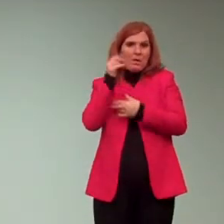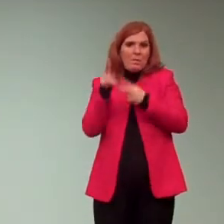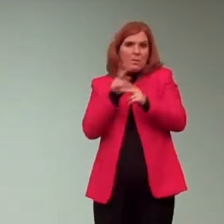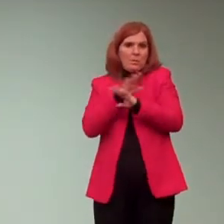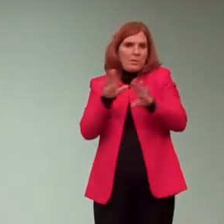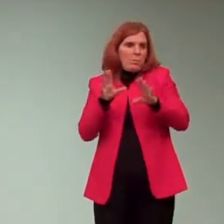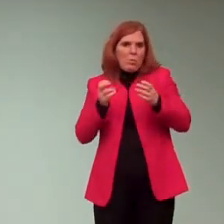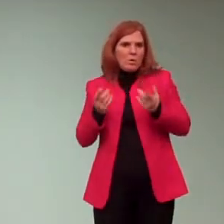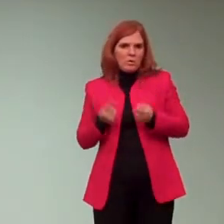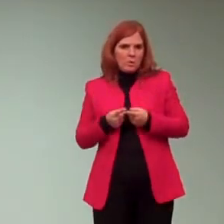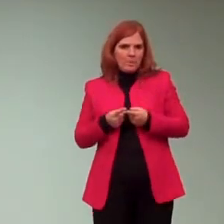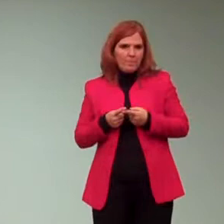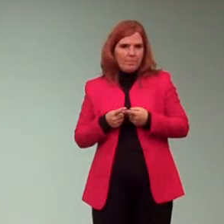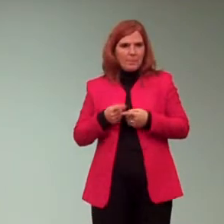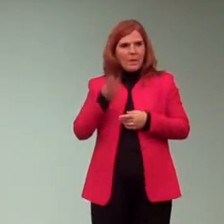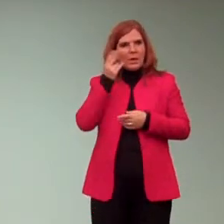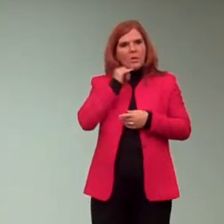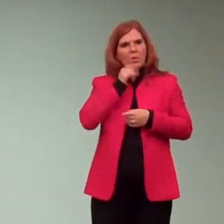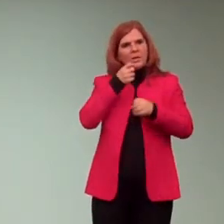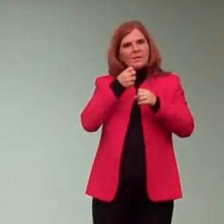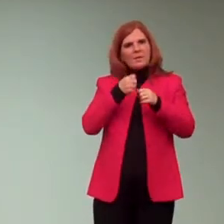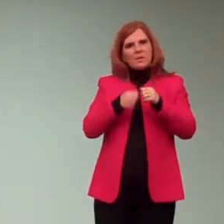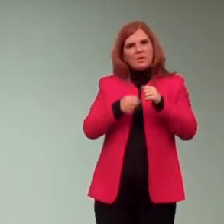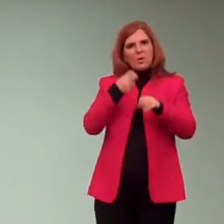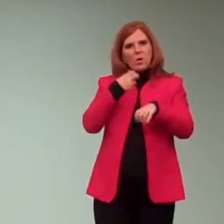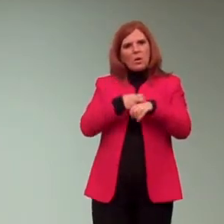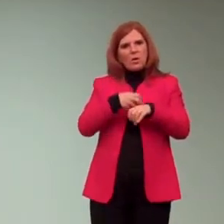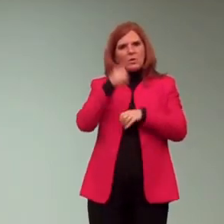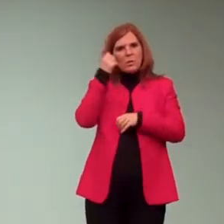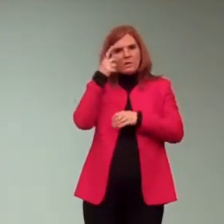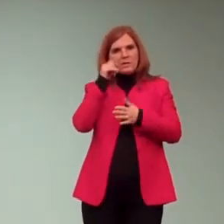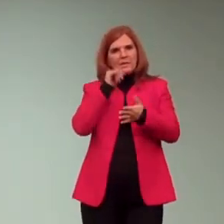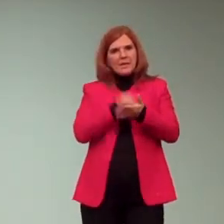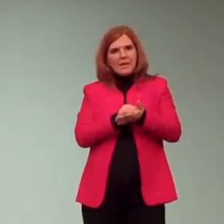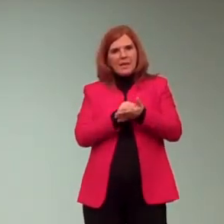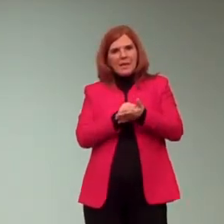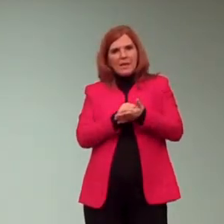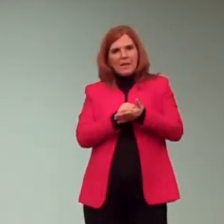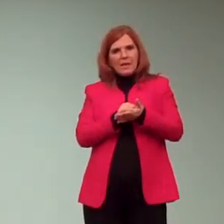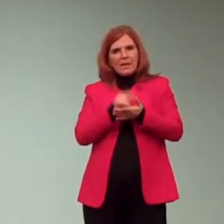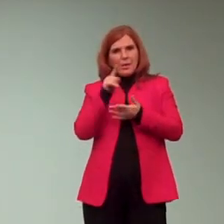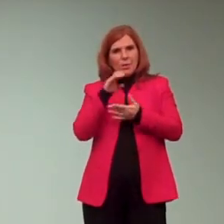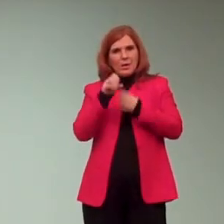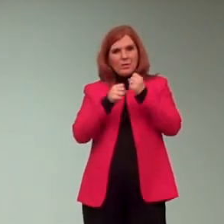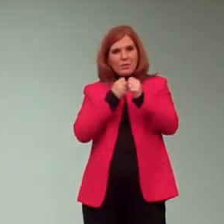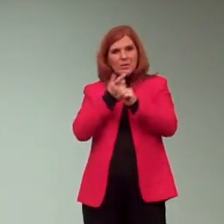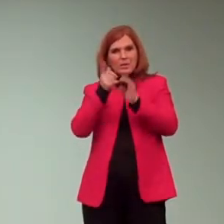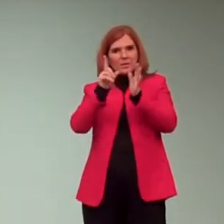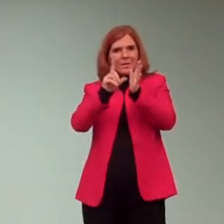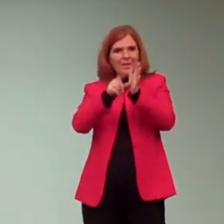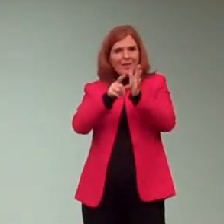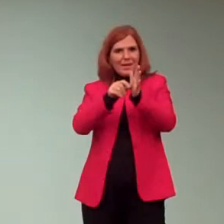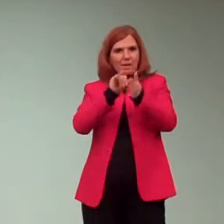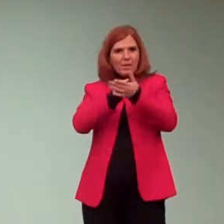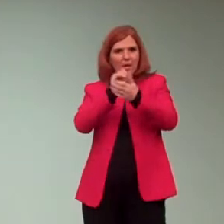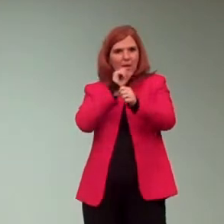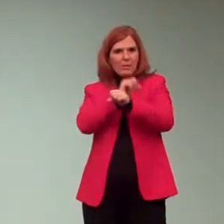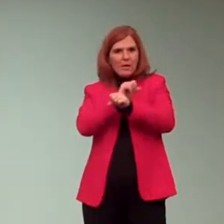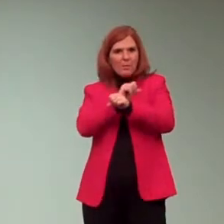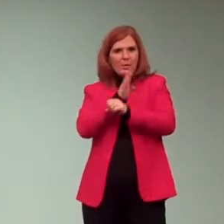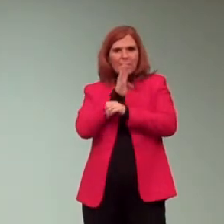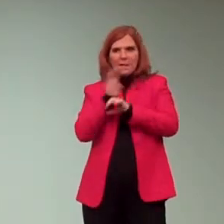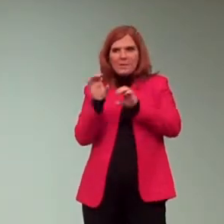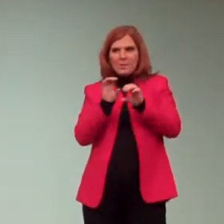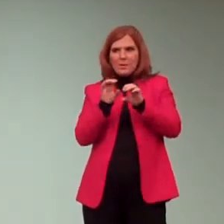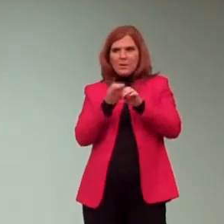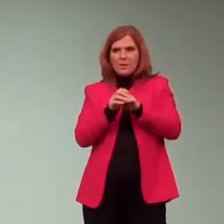wouldn't. Why is it so hard for us to realize then that 100 years later, that labor is being